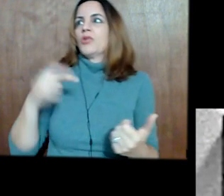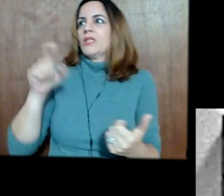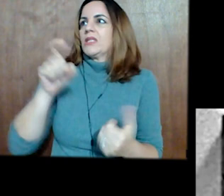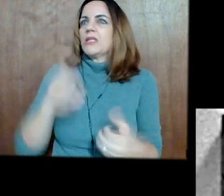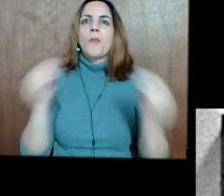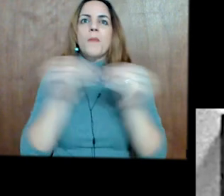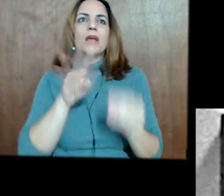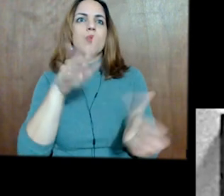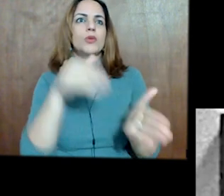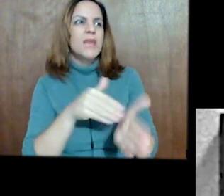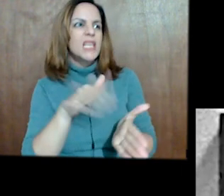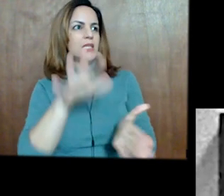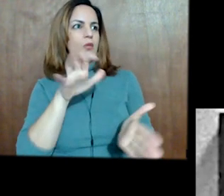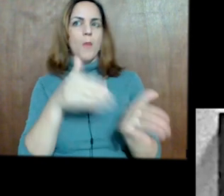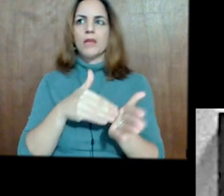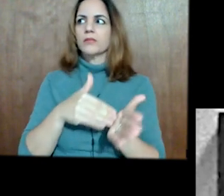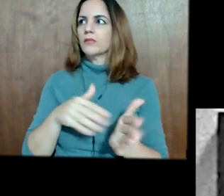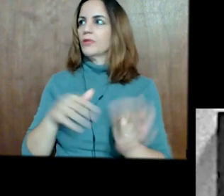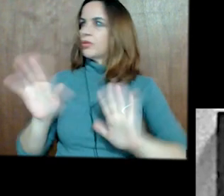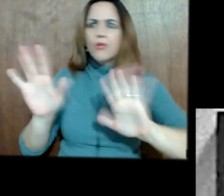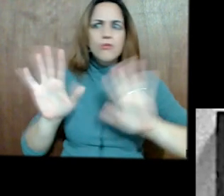4,000 or 5,000. No, at the más grande.